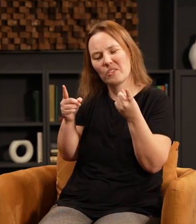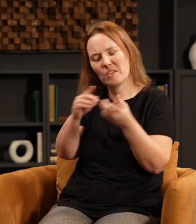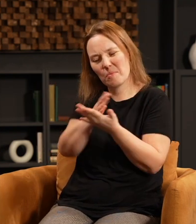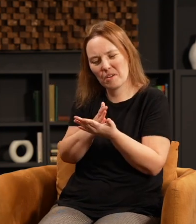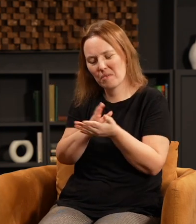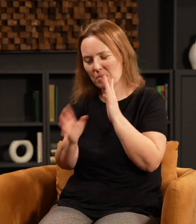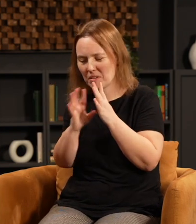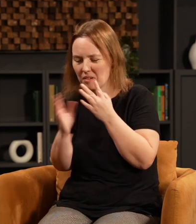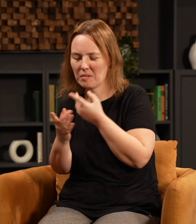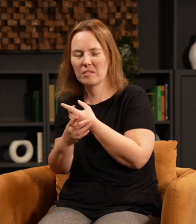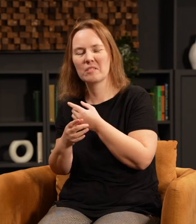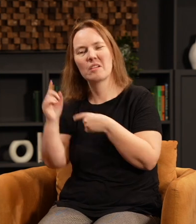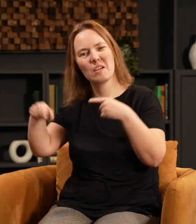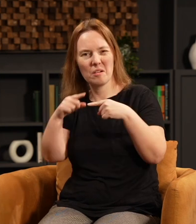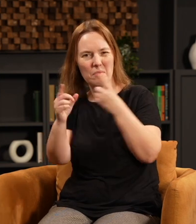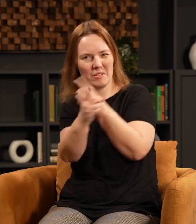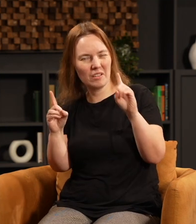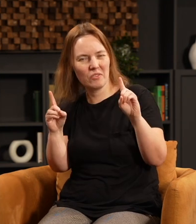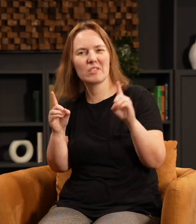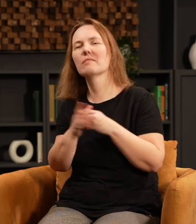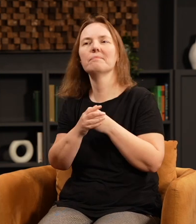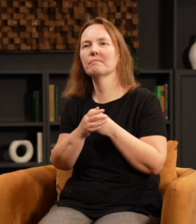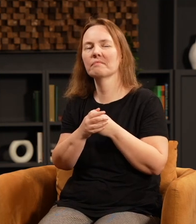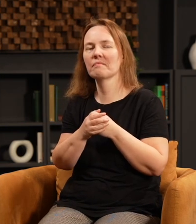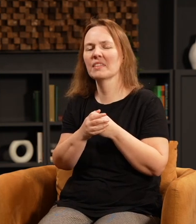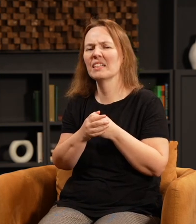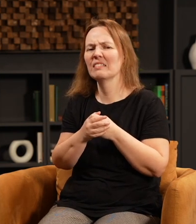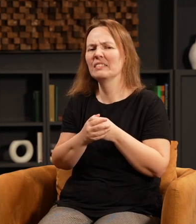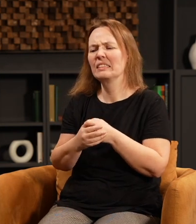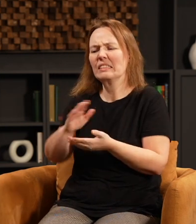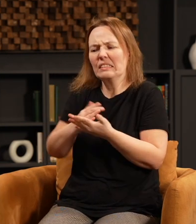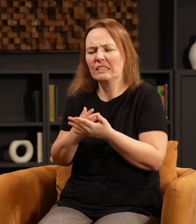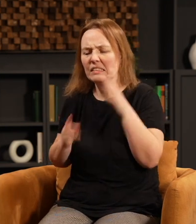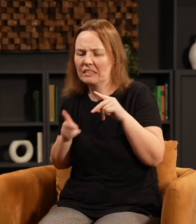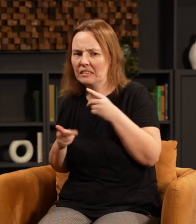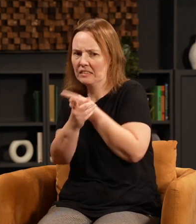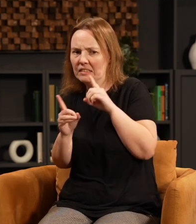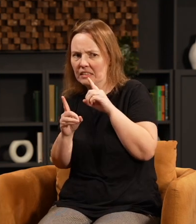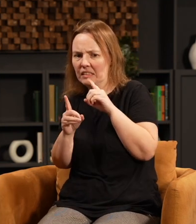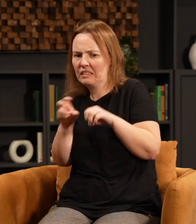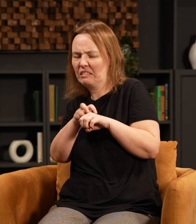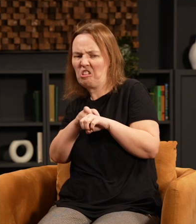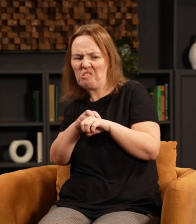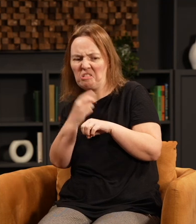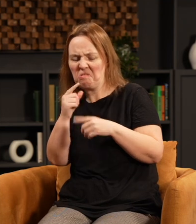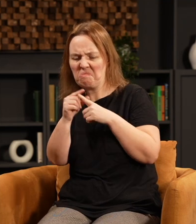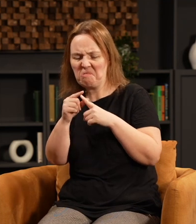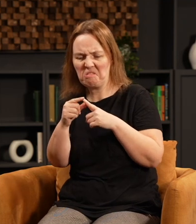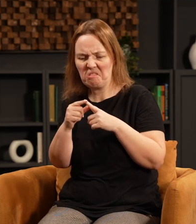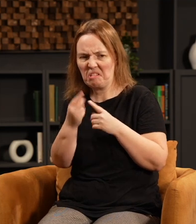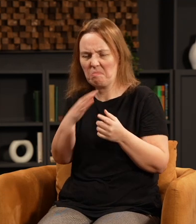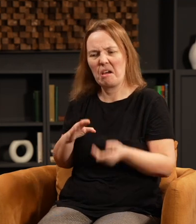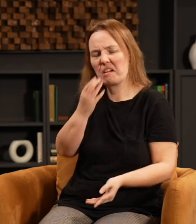been speaking of in the area of deliverance. Now, I know when I say deliverance, for some folks in some Christian circles, they get really, really nervous, and maybe they had